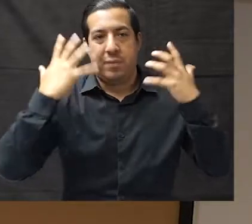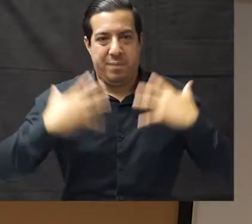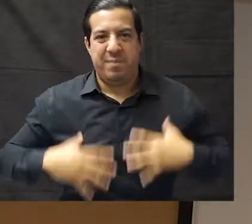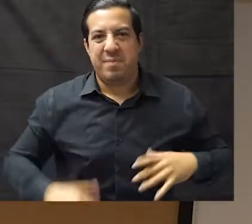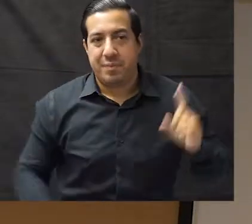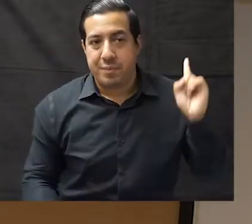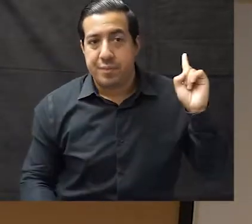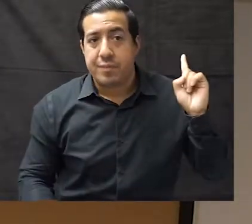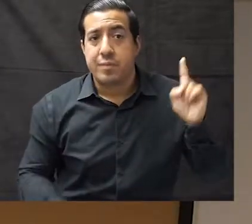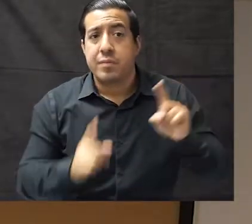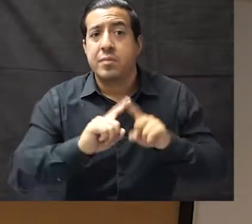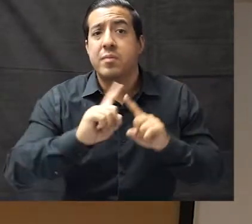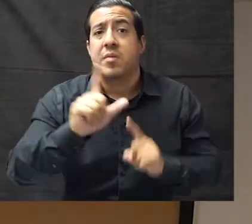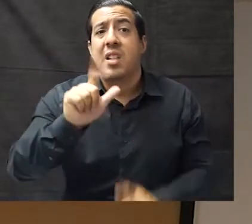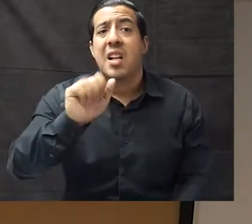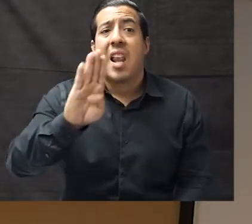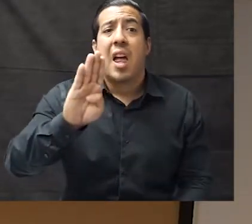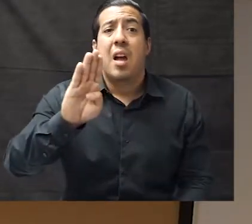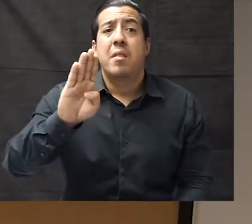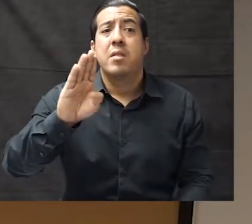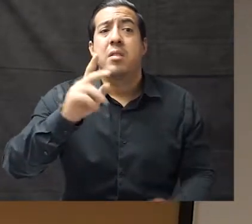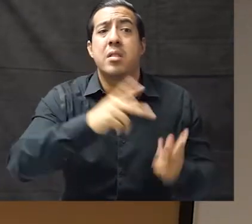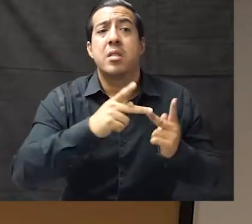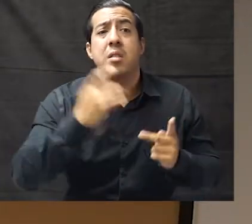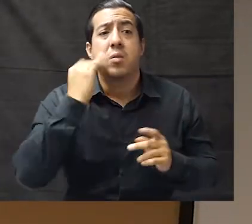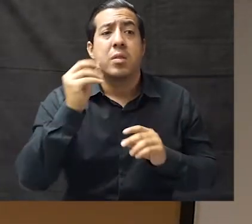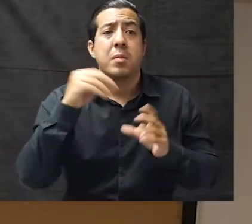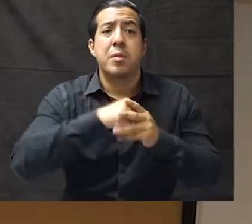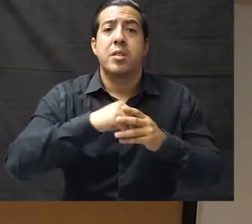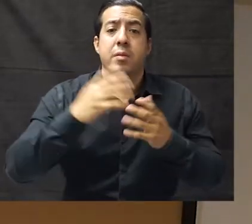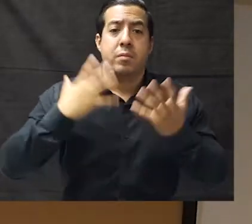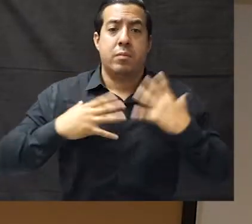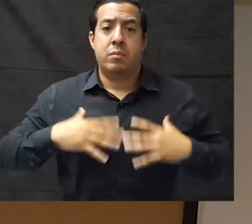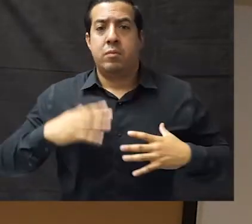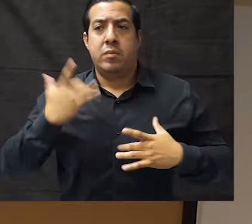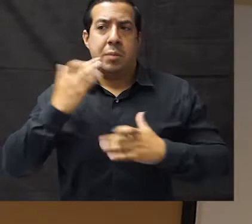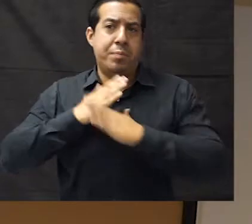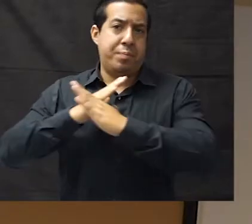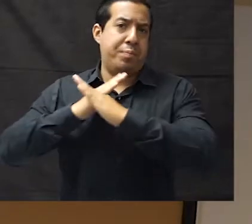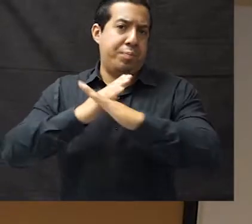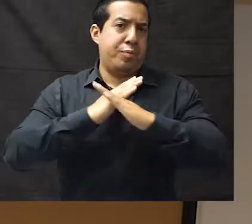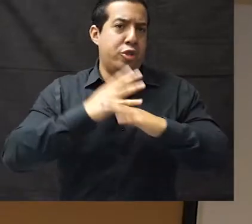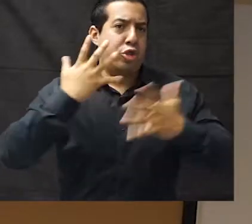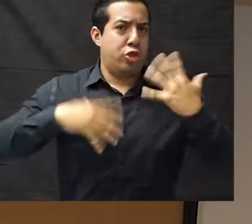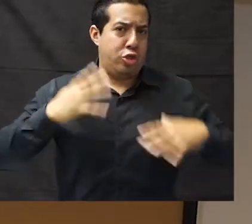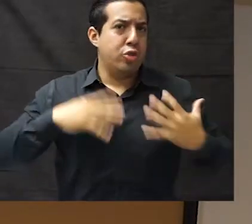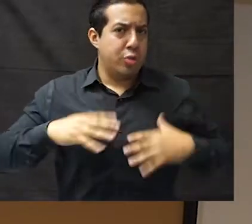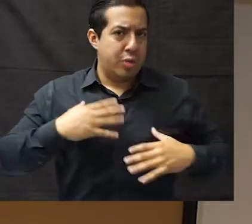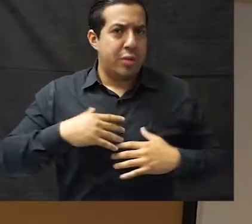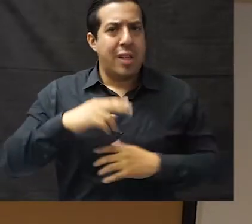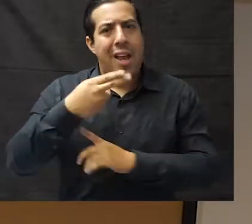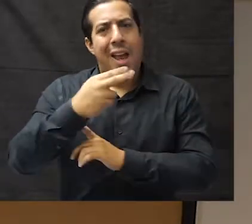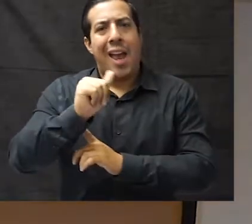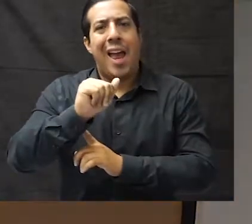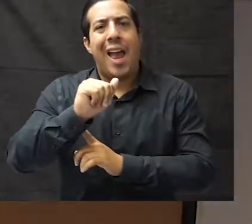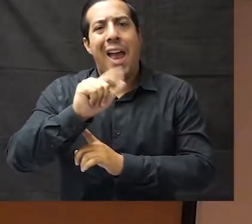wearing gloves, they're wearing lab coats, they're wearing eye protection, and they're wearing masks. And this is what we work with in the